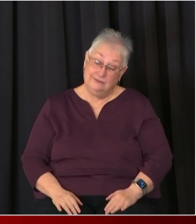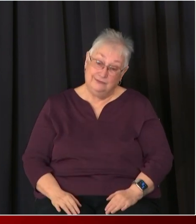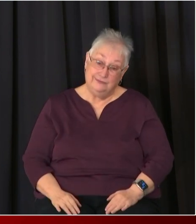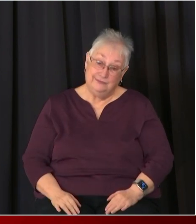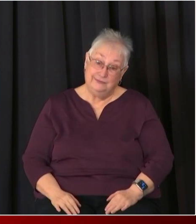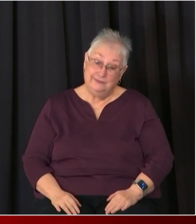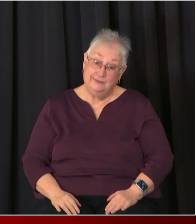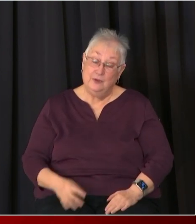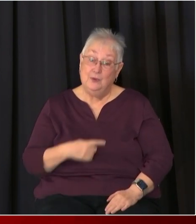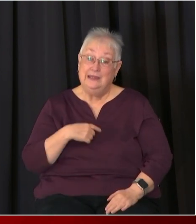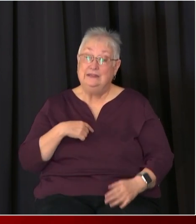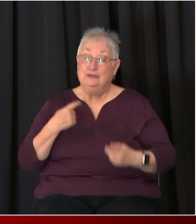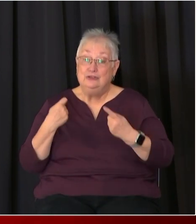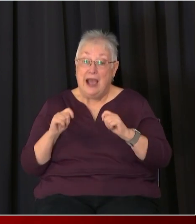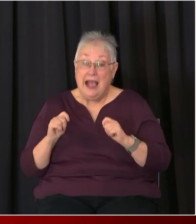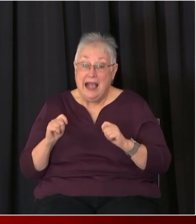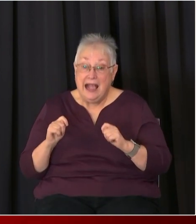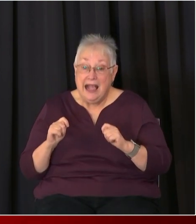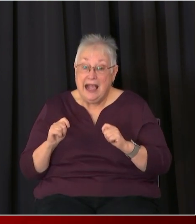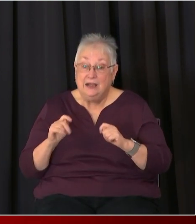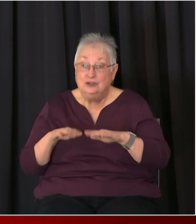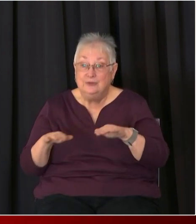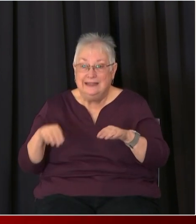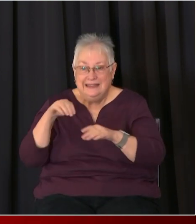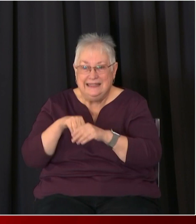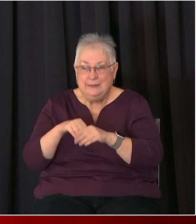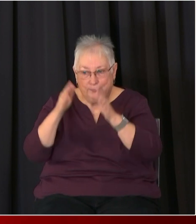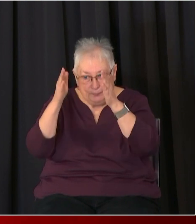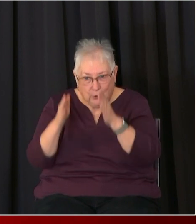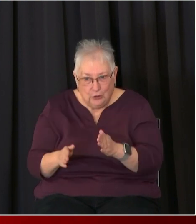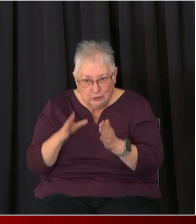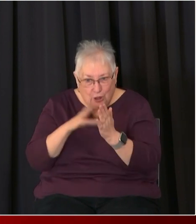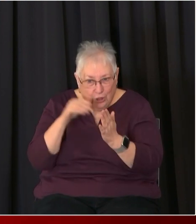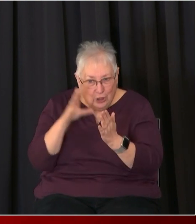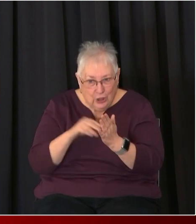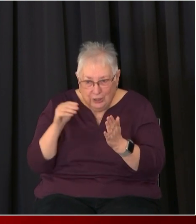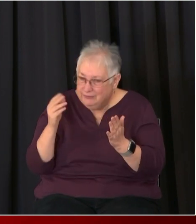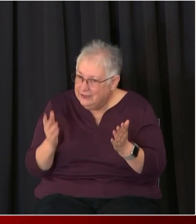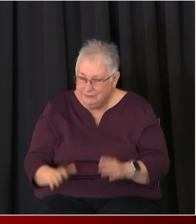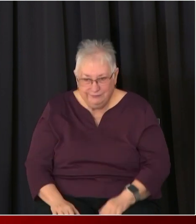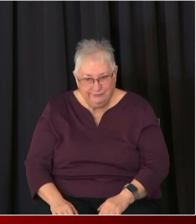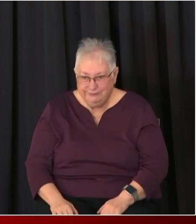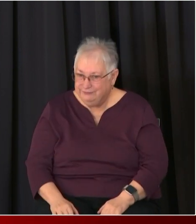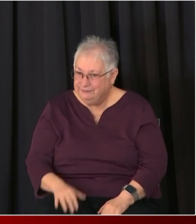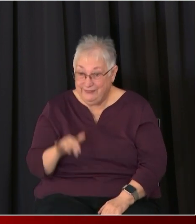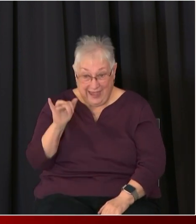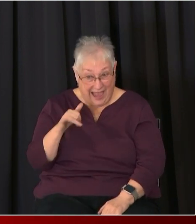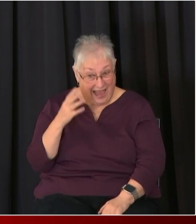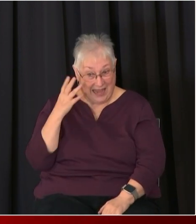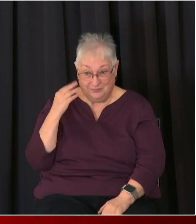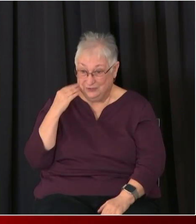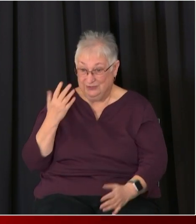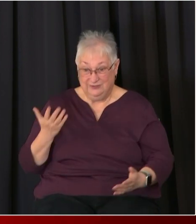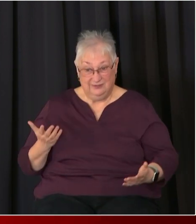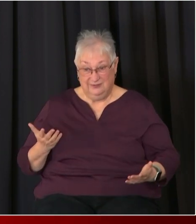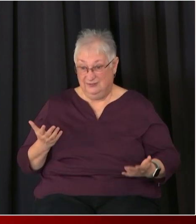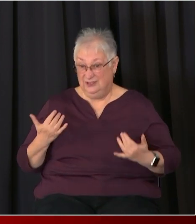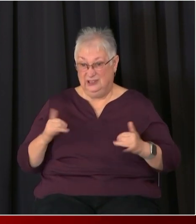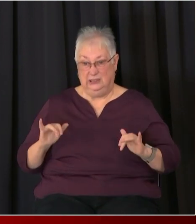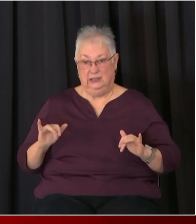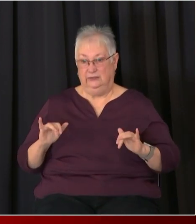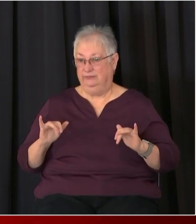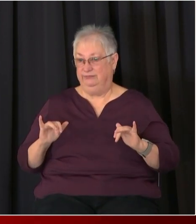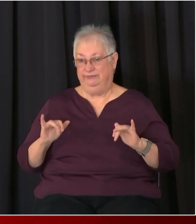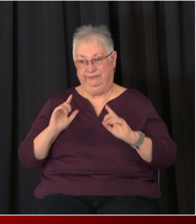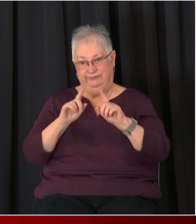children in-person learning, but part of that experience is they will have access to their sports and their friends